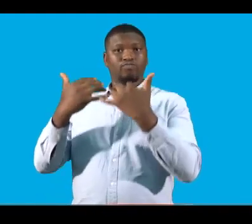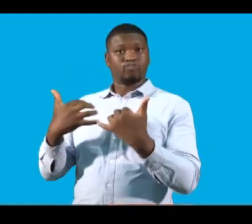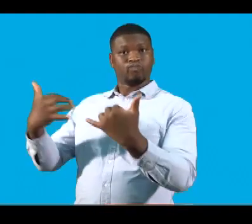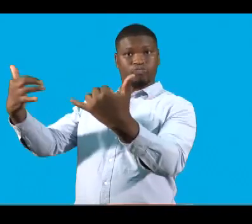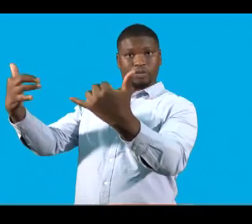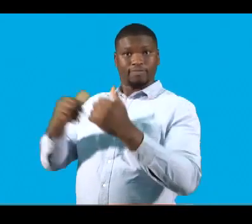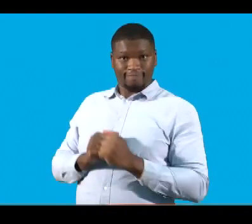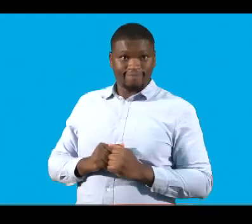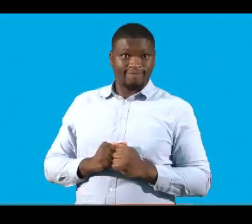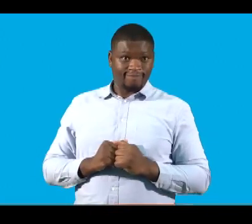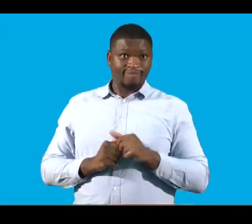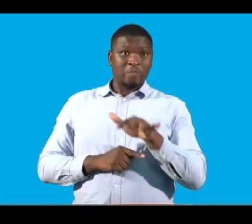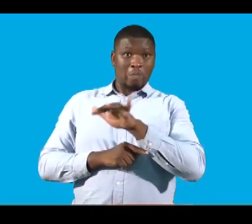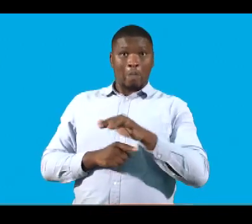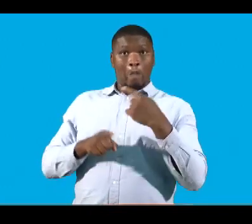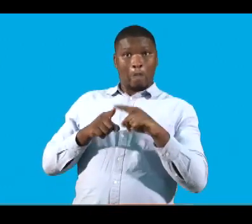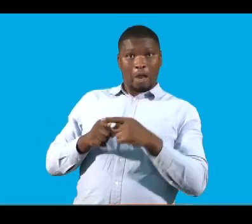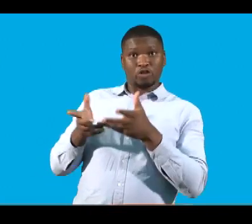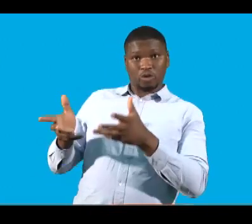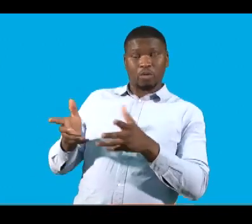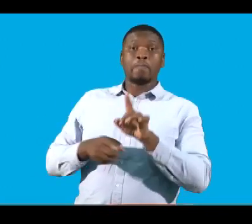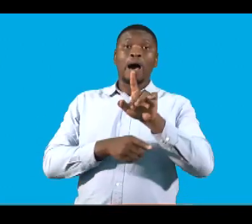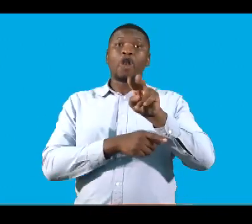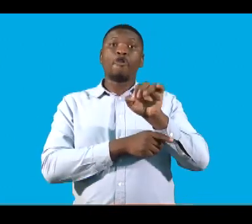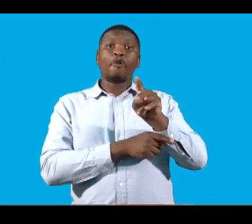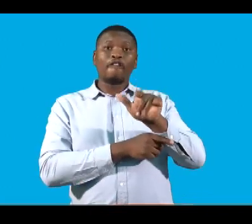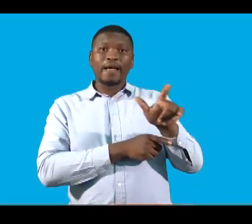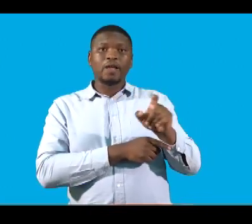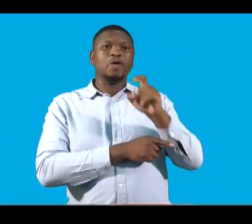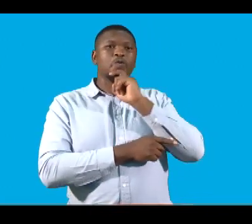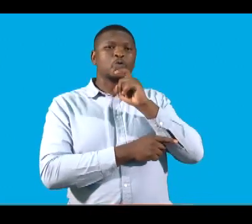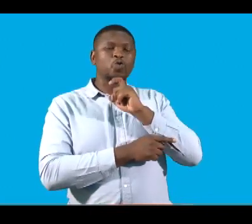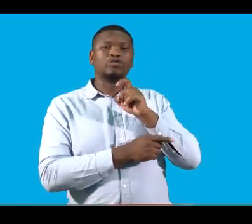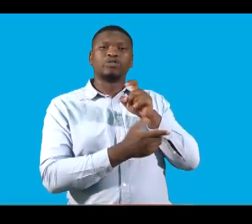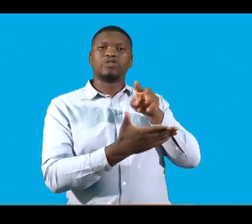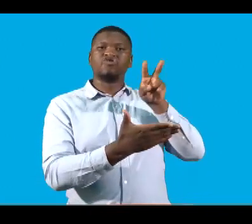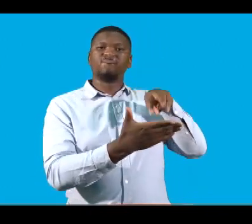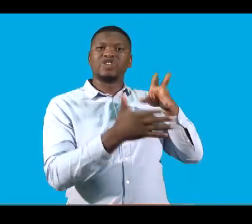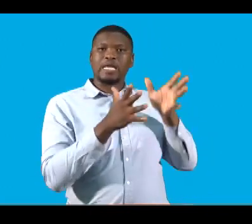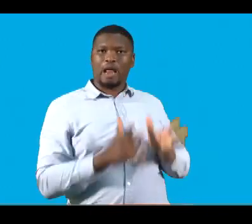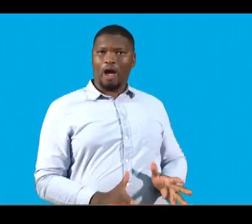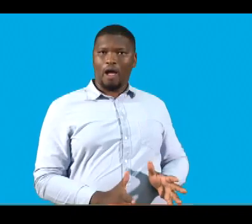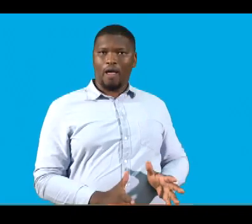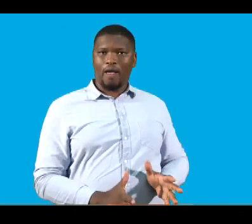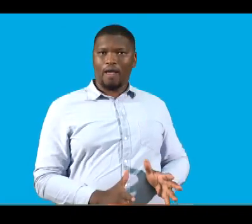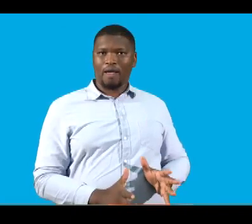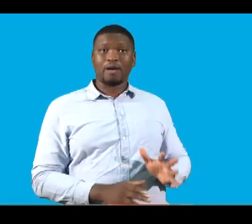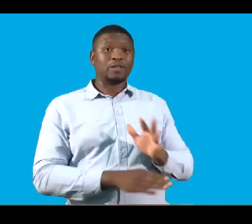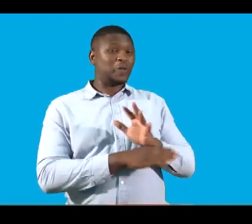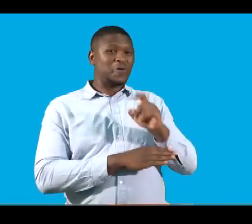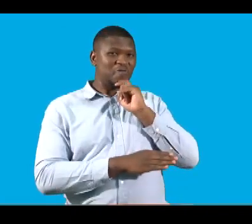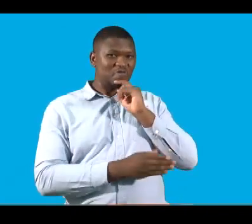plays, you speak about the audience, and in novels, you speak about the reader. So don't use the we